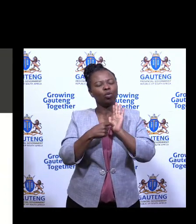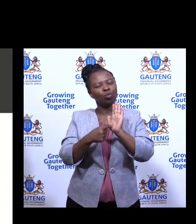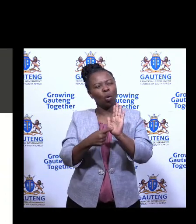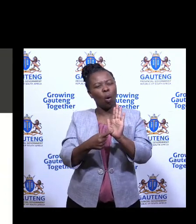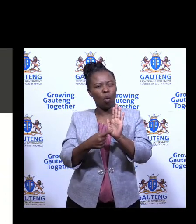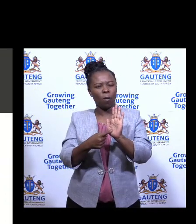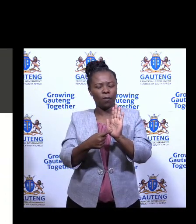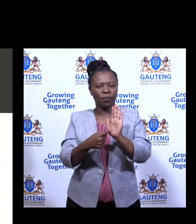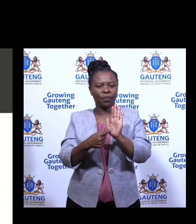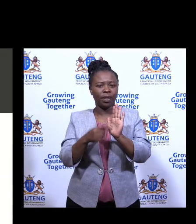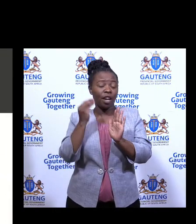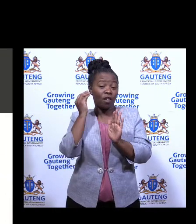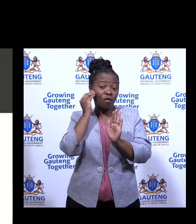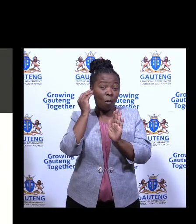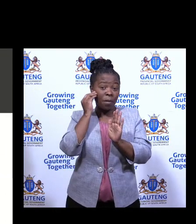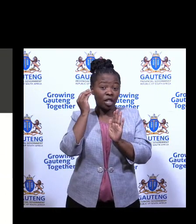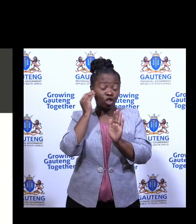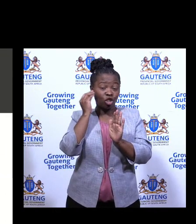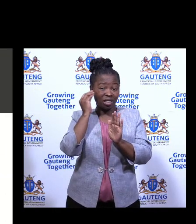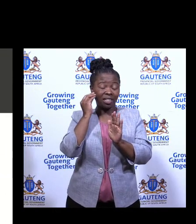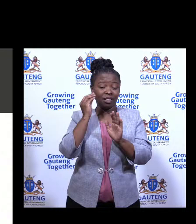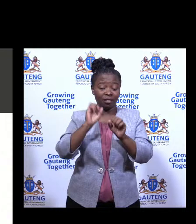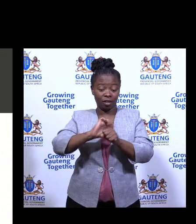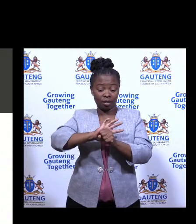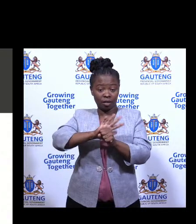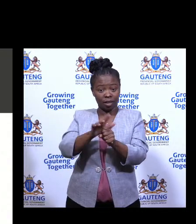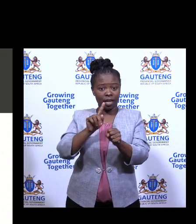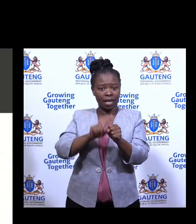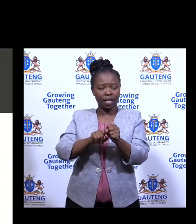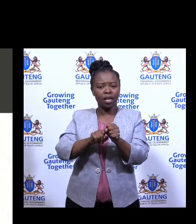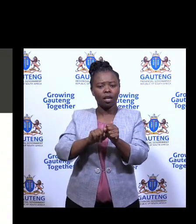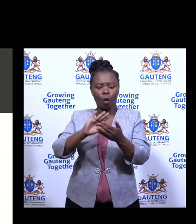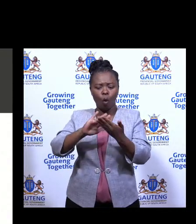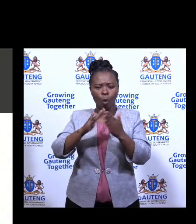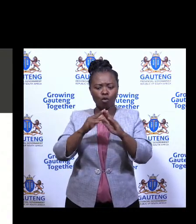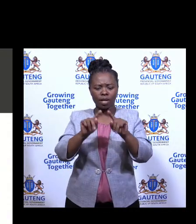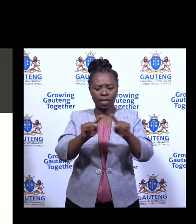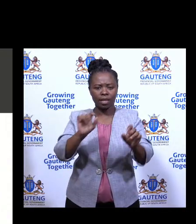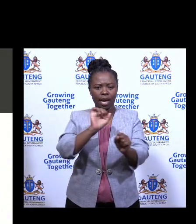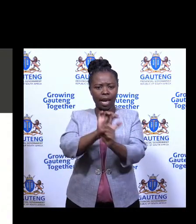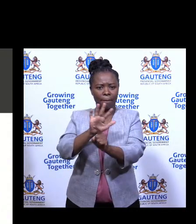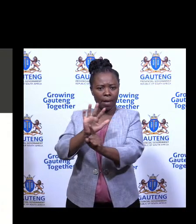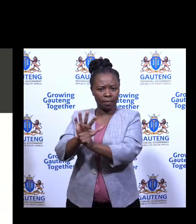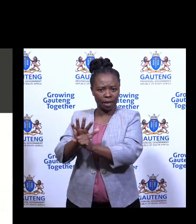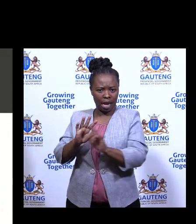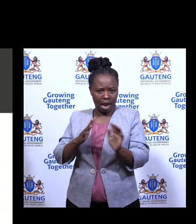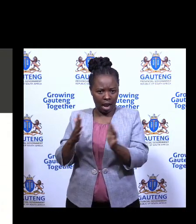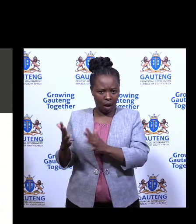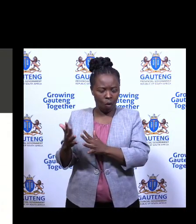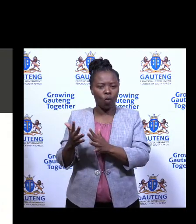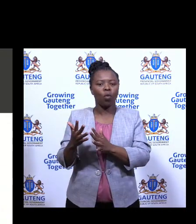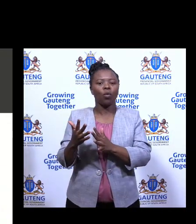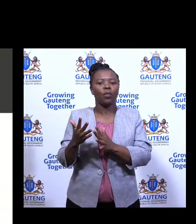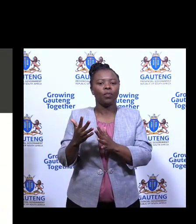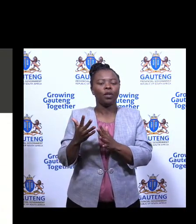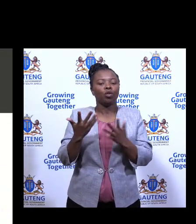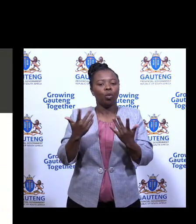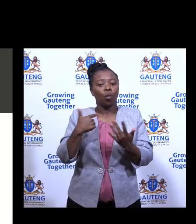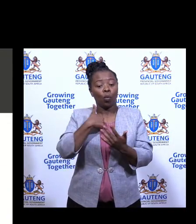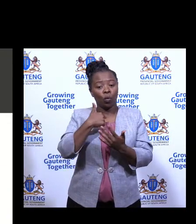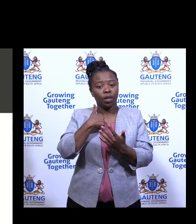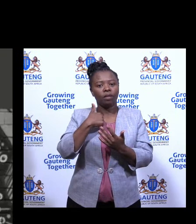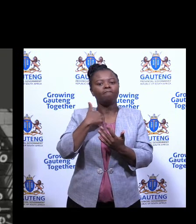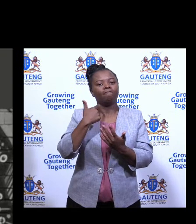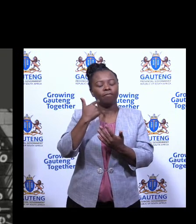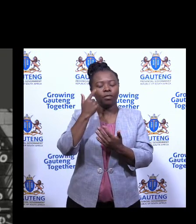of this COVID data has manifested, but how it has impacted on communities and some of the aspects that we think should be taken